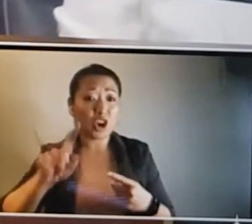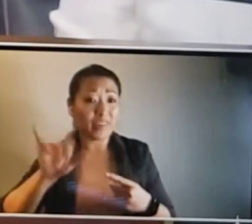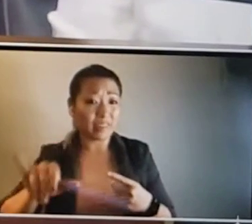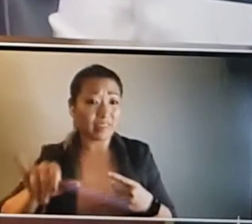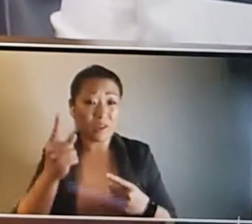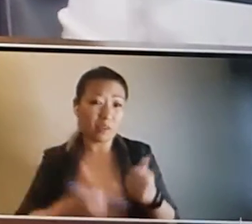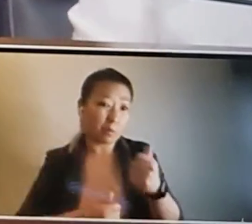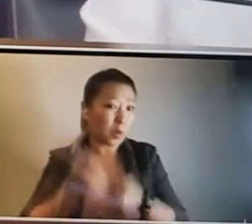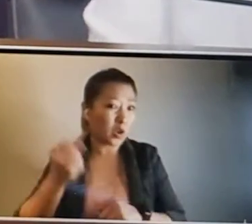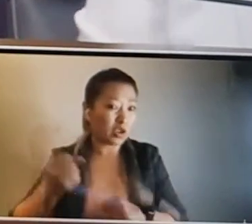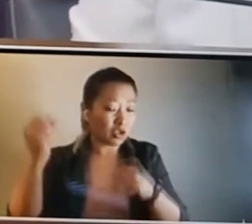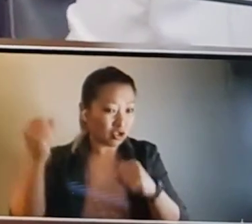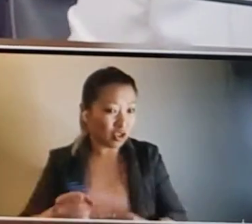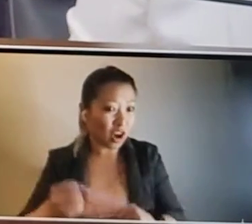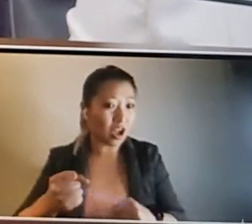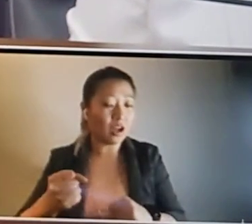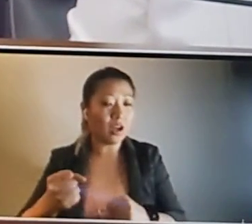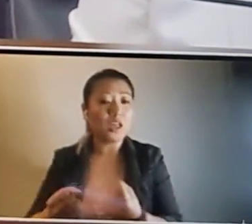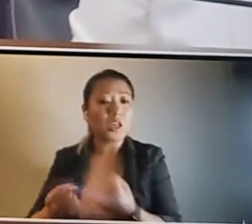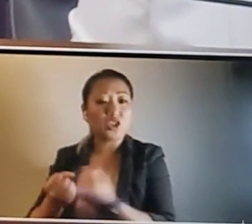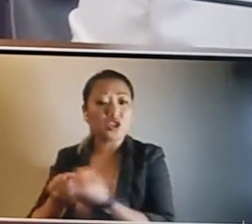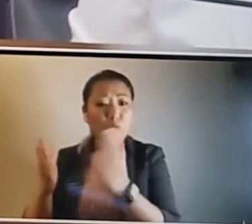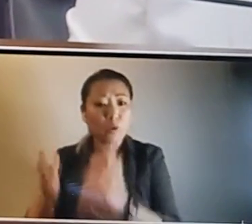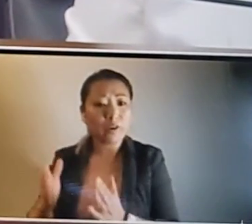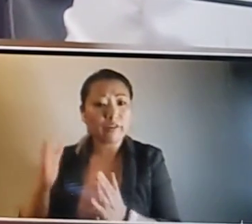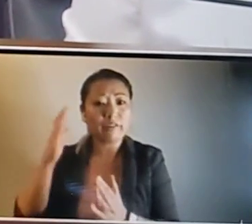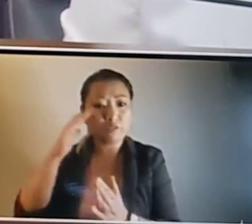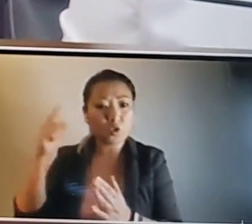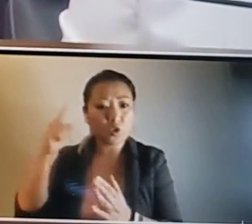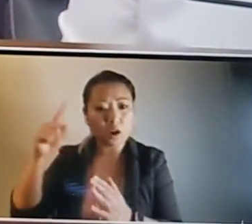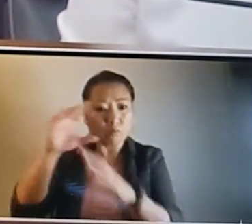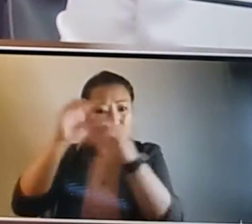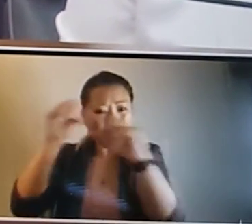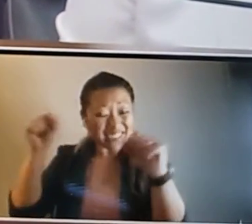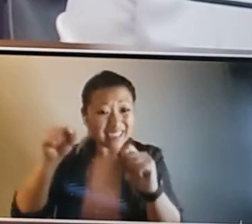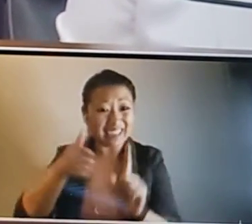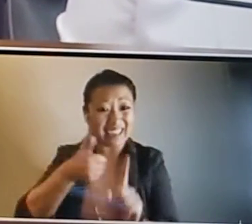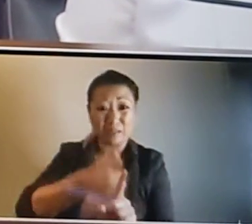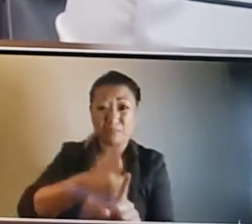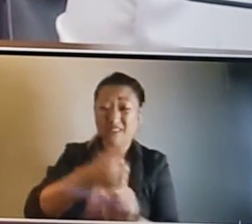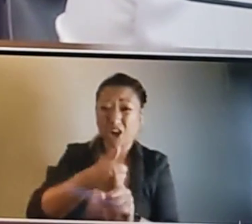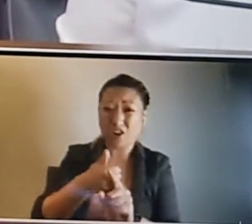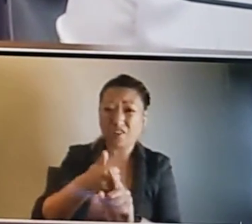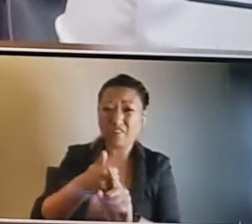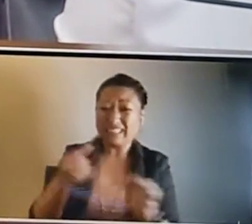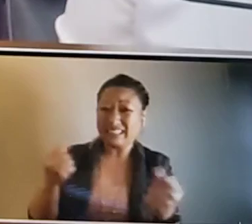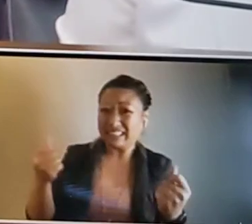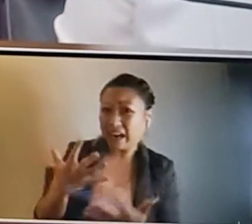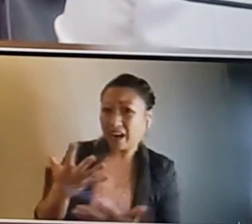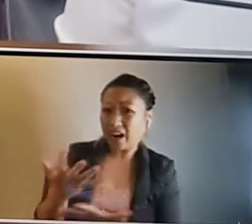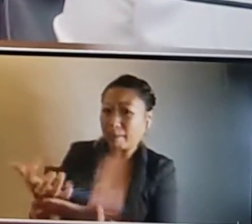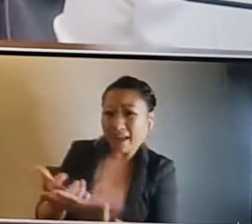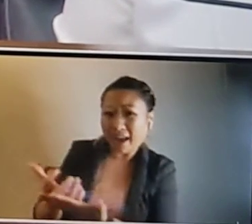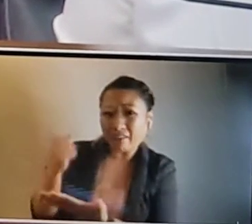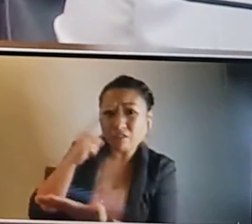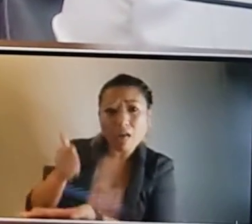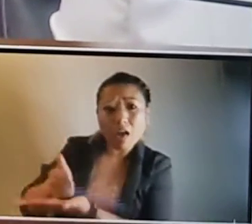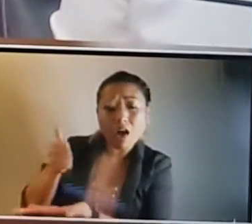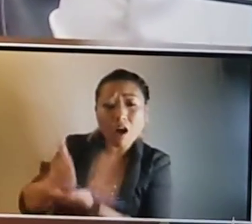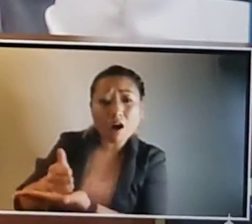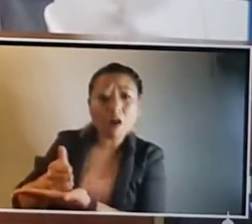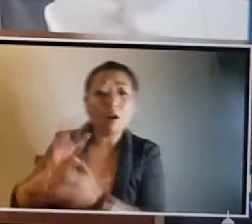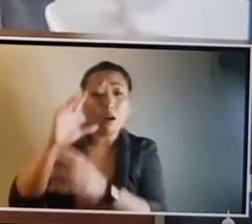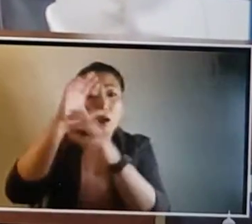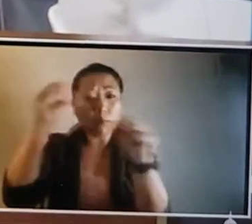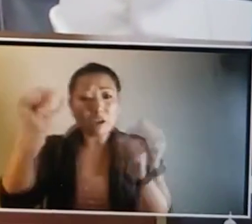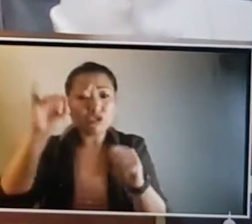was scared and begging for help. President Trump turned him down. So he tried to call